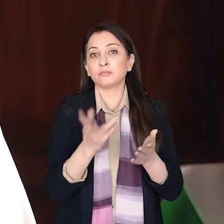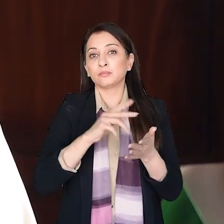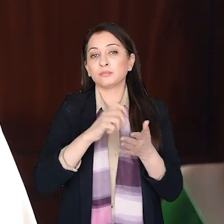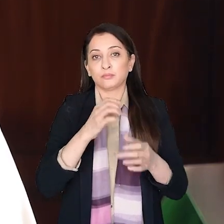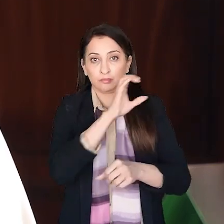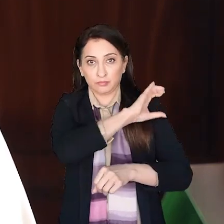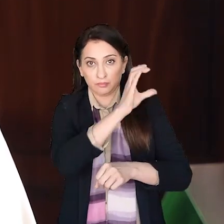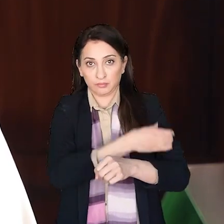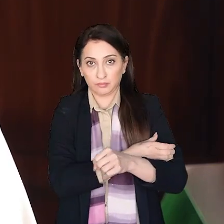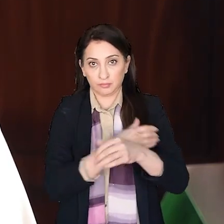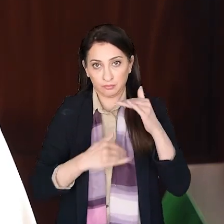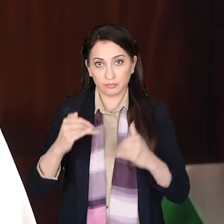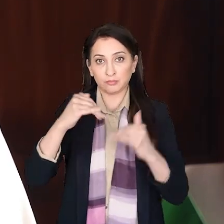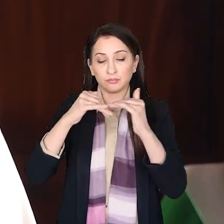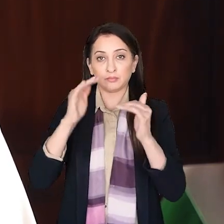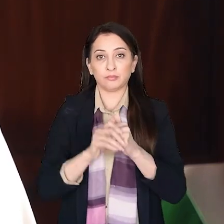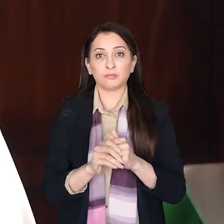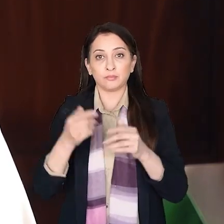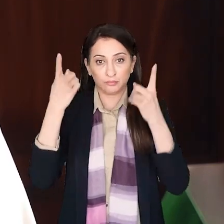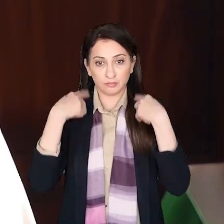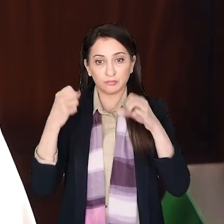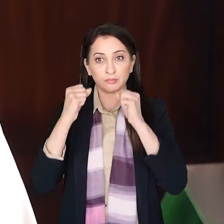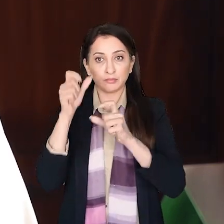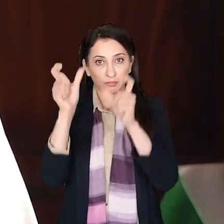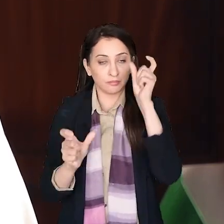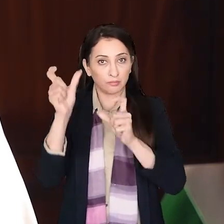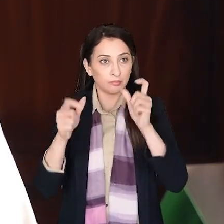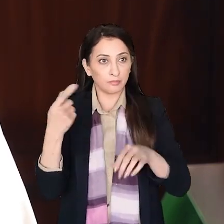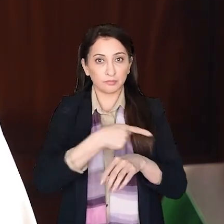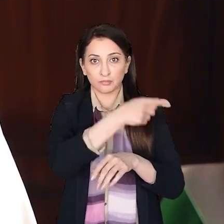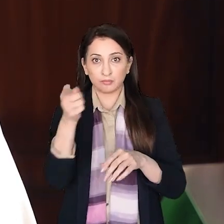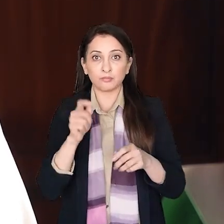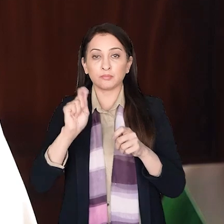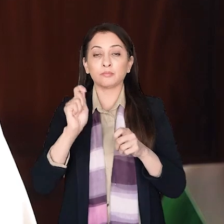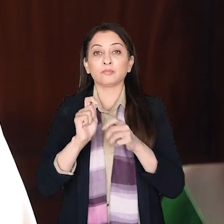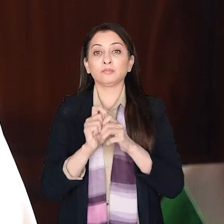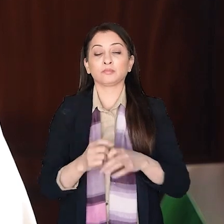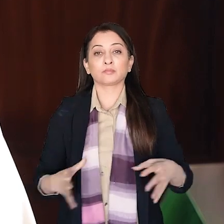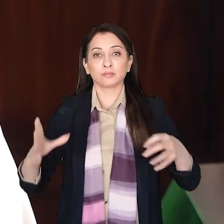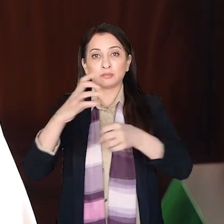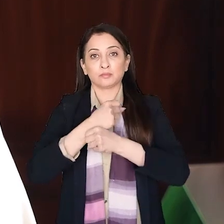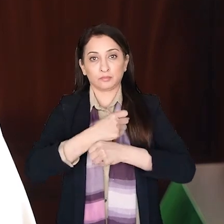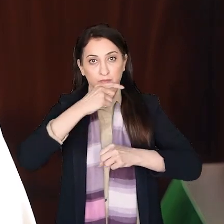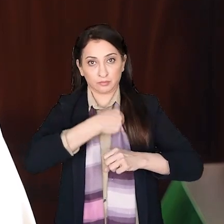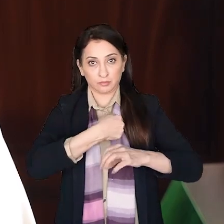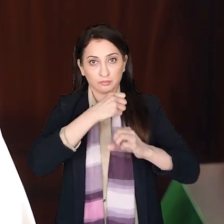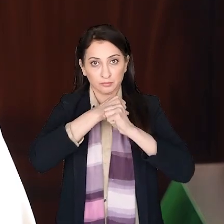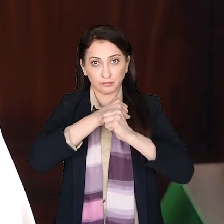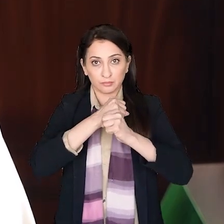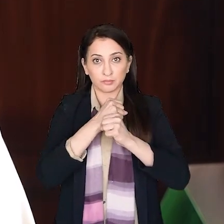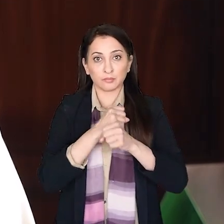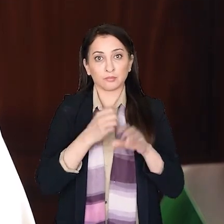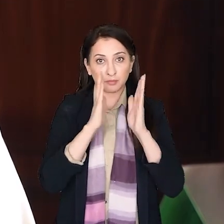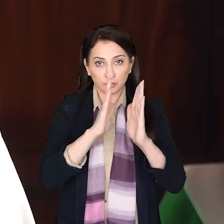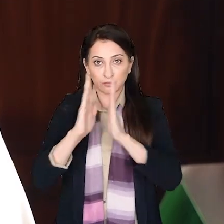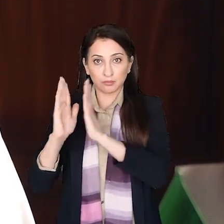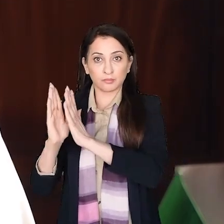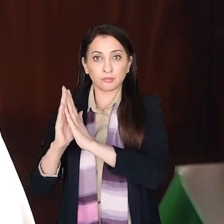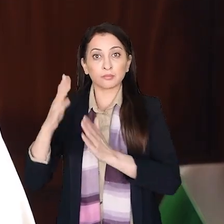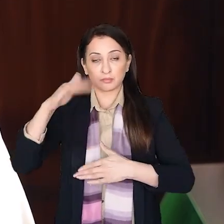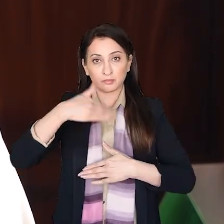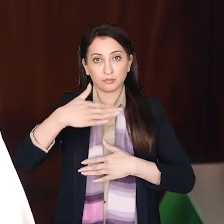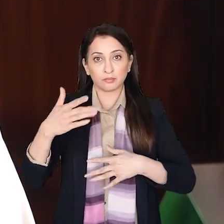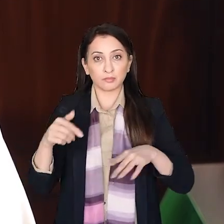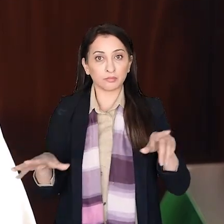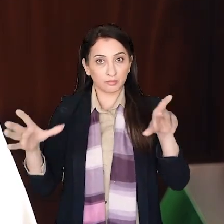infrastructure, what us as the people can do, and how unity, faith, and discipline still plays its role and will